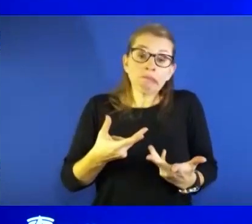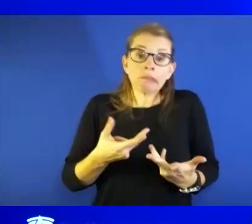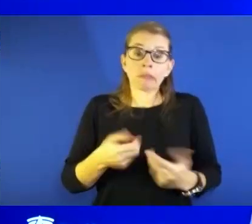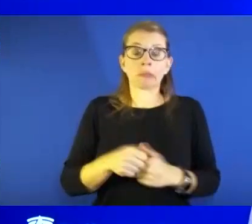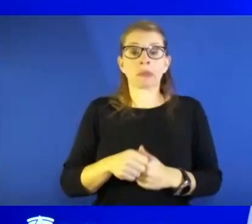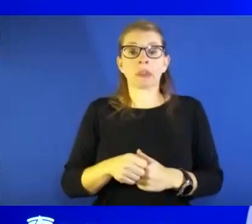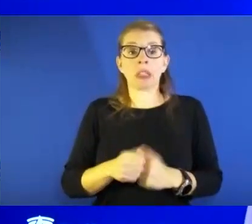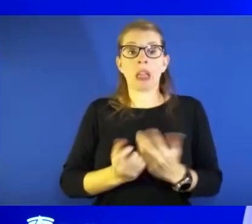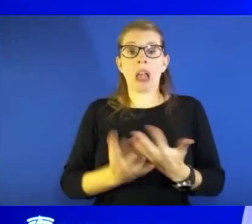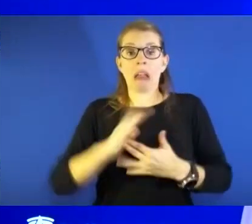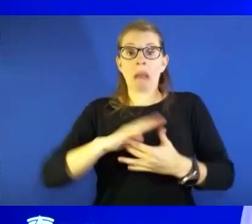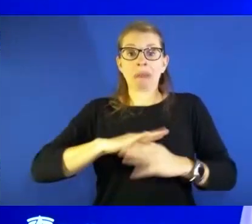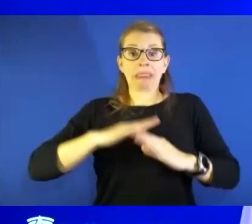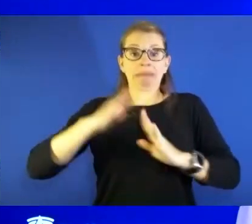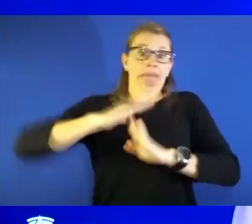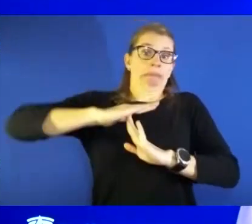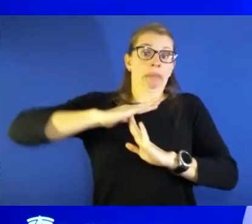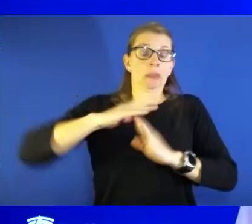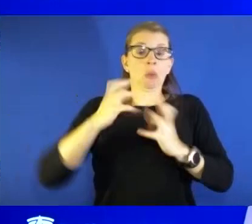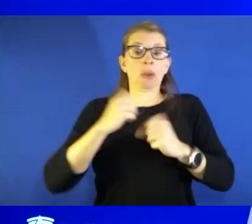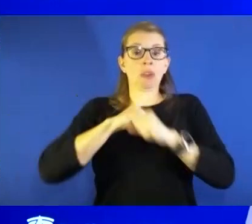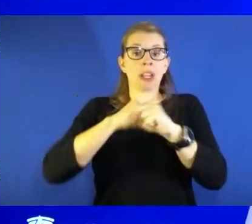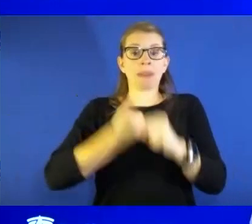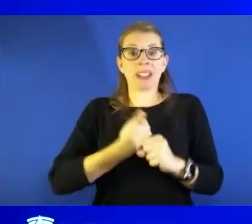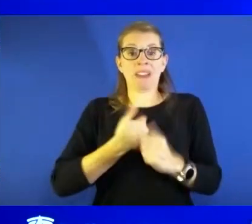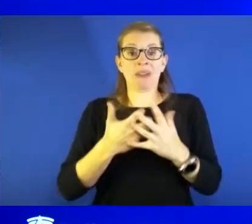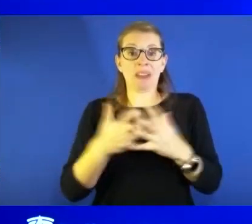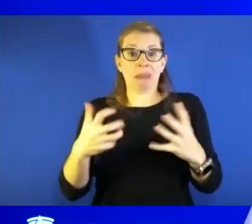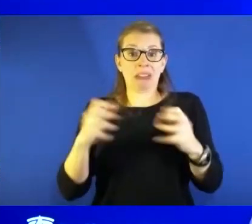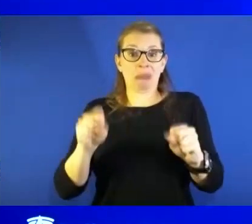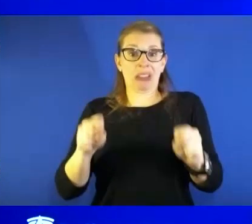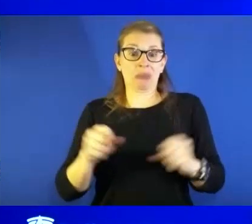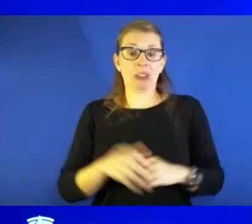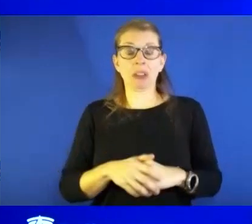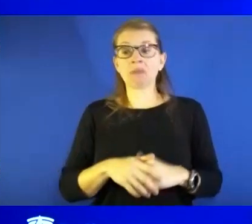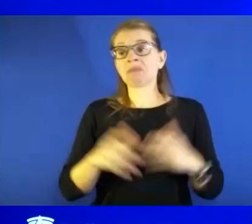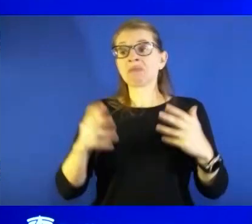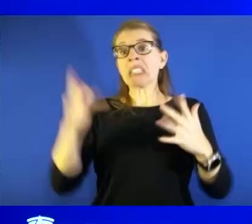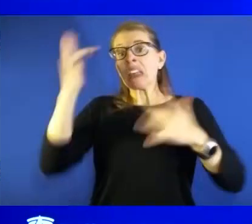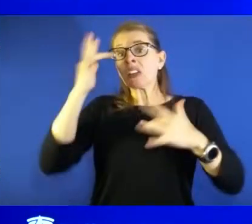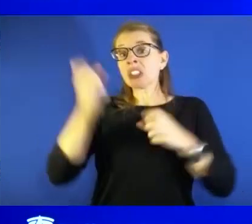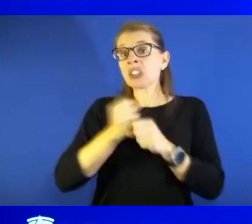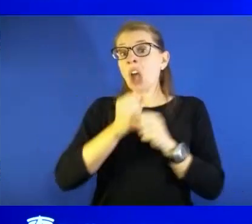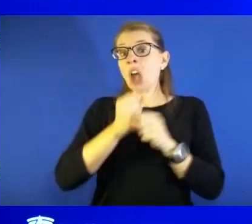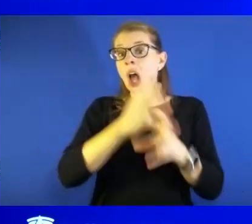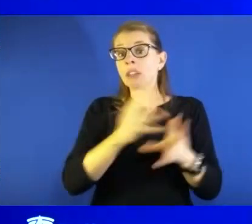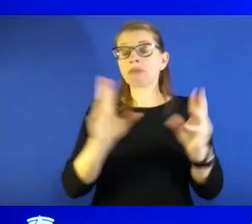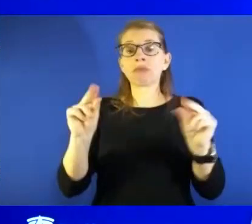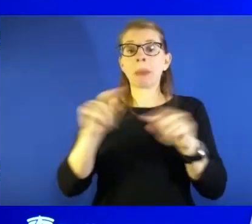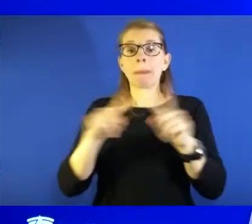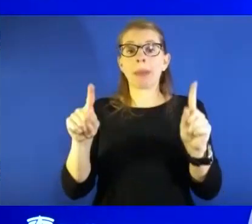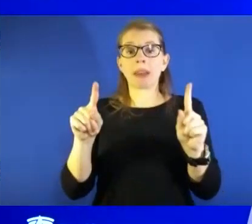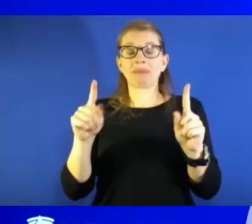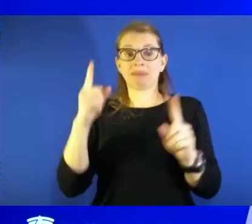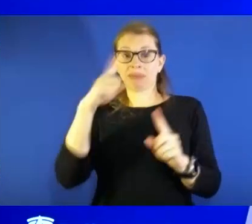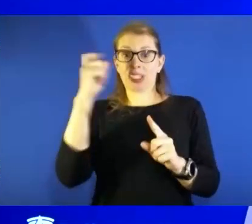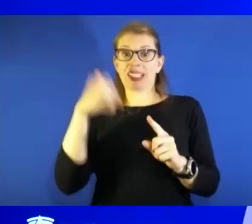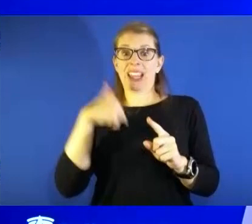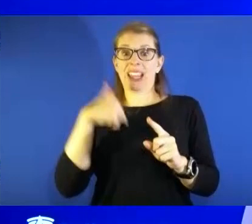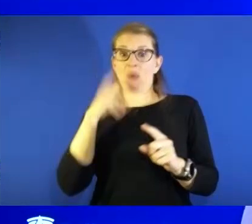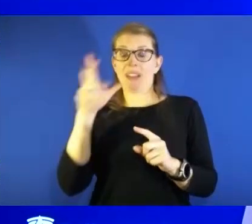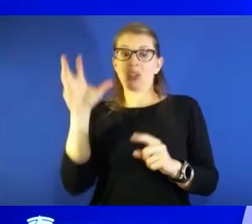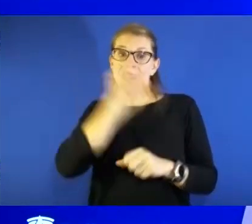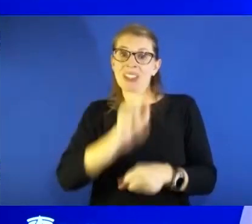myself from infection as much as possible, not because of the illness that it would cause, but more for the fact that I would have to miss work if I